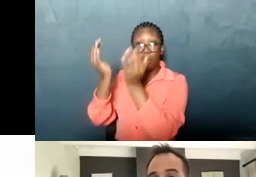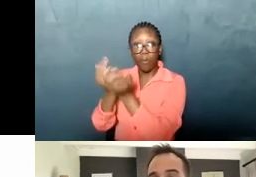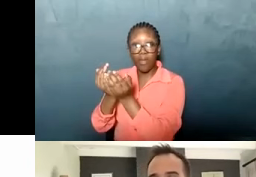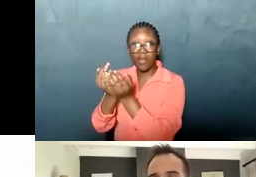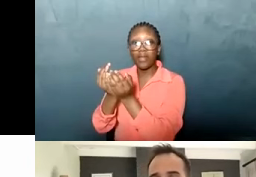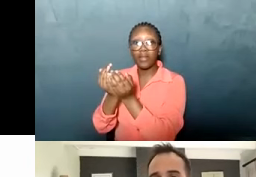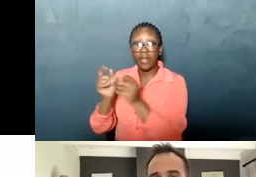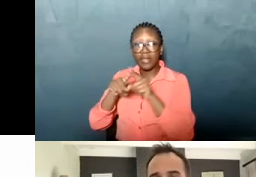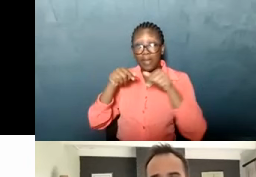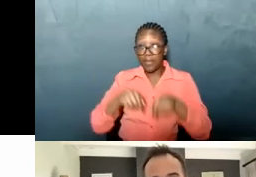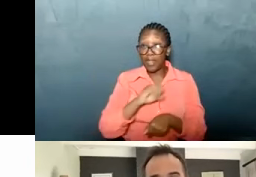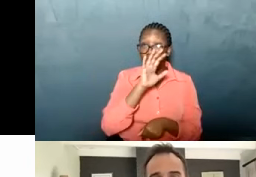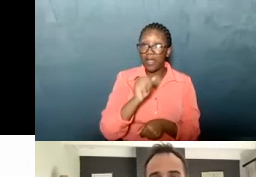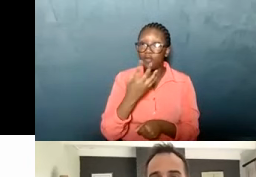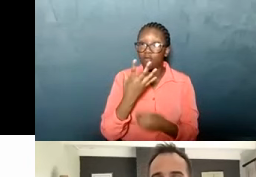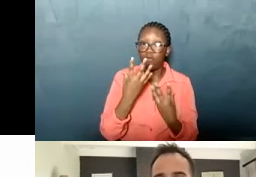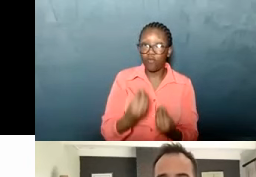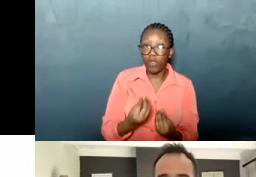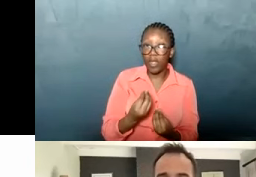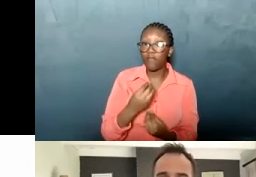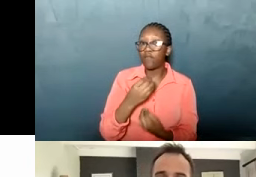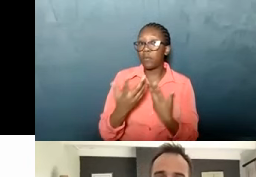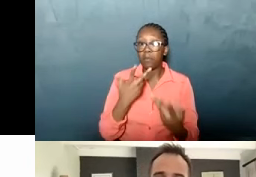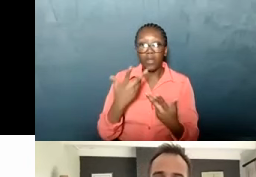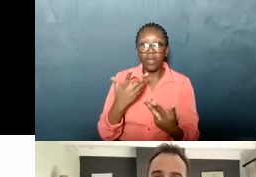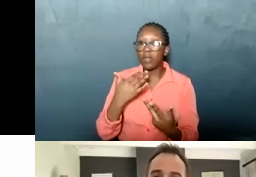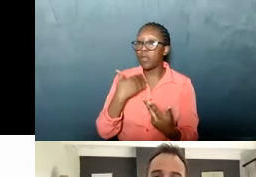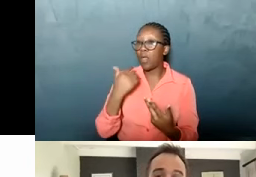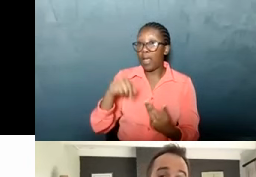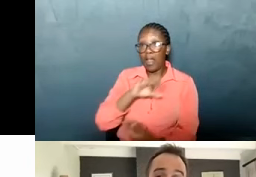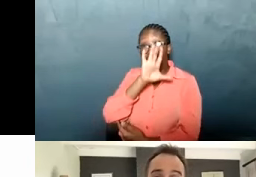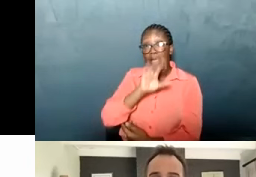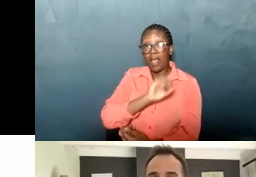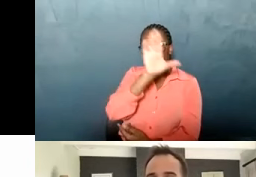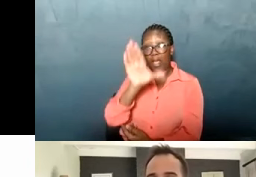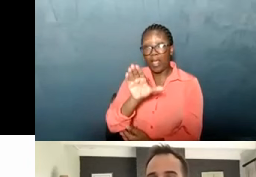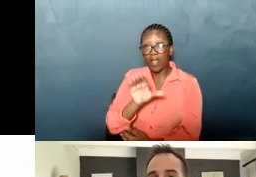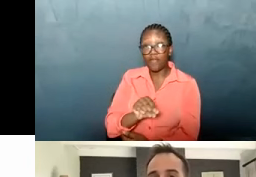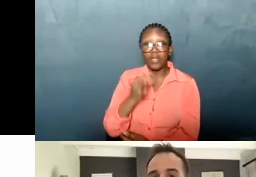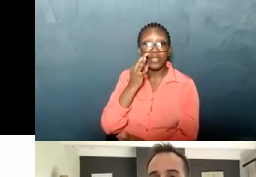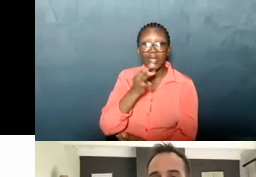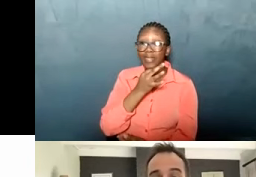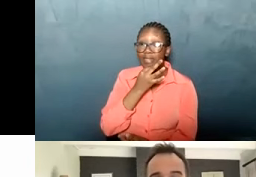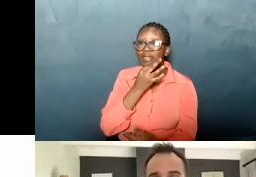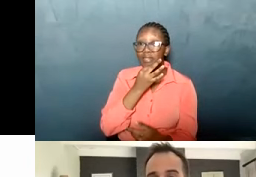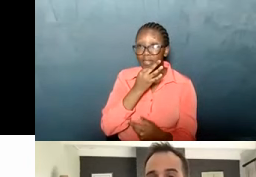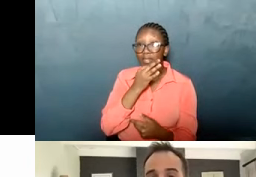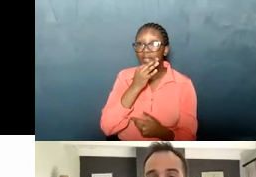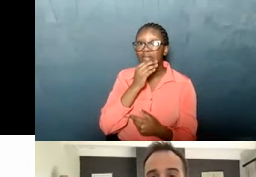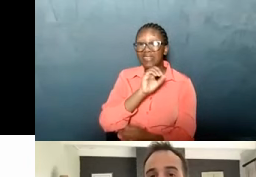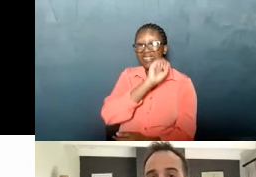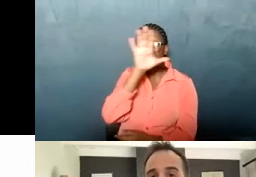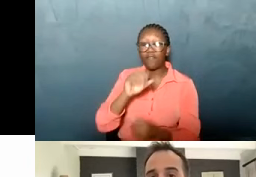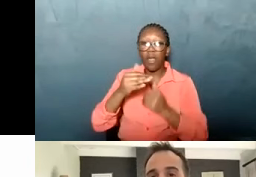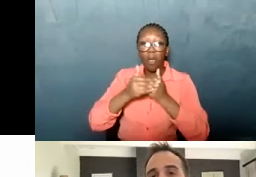per 100,000 people, if you look at the map to your right of Africa, indicates that South Africa's prevalence is higher than